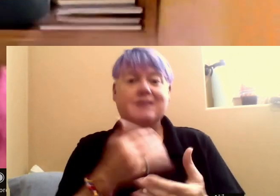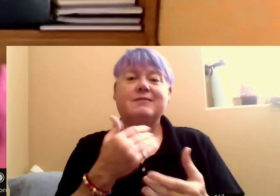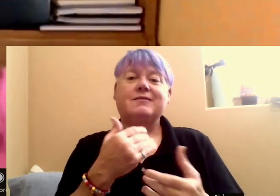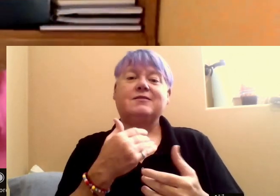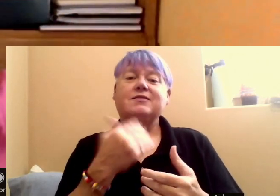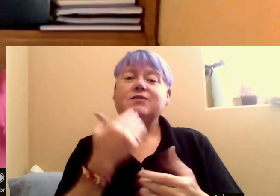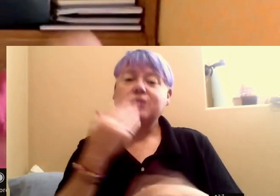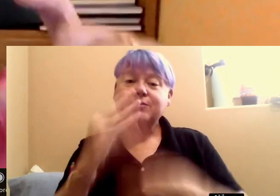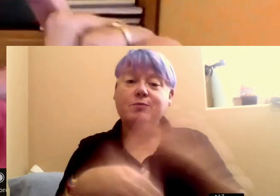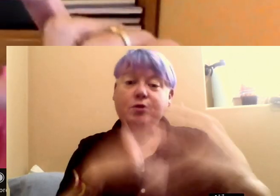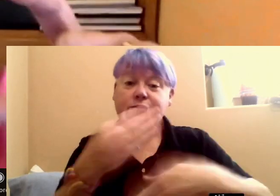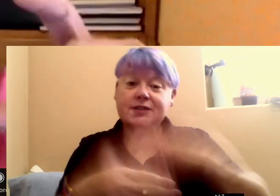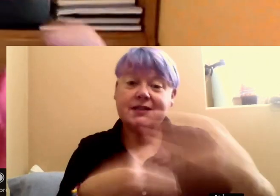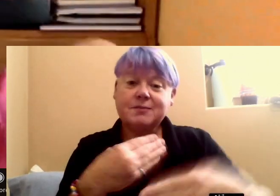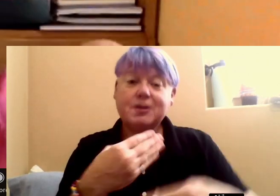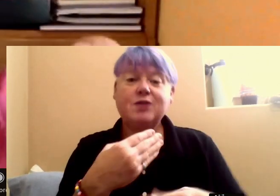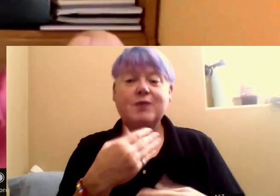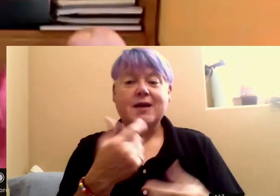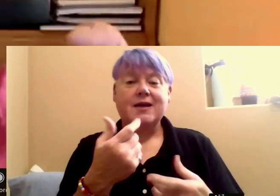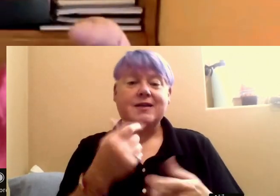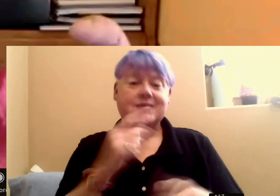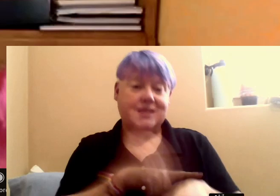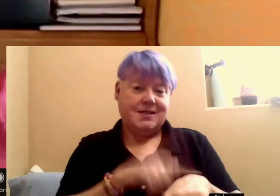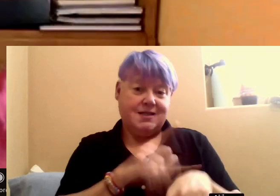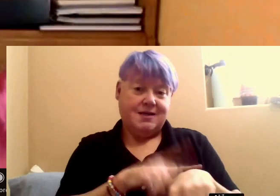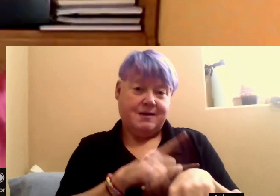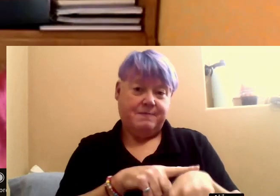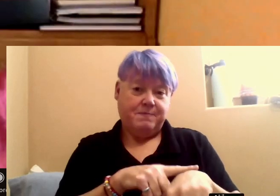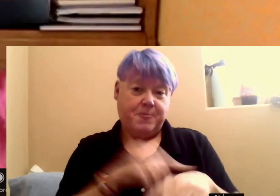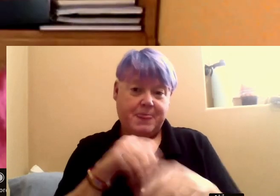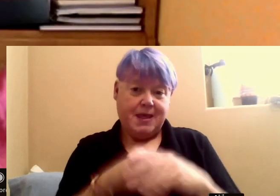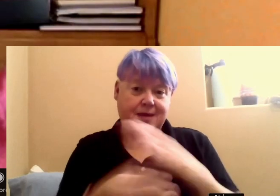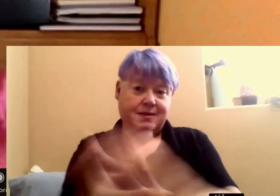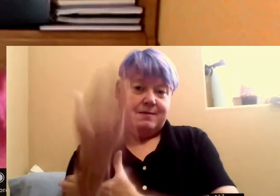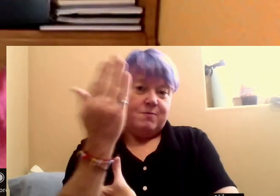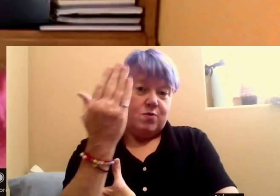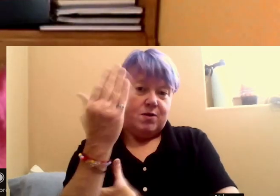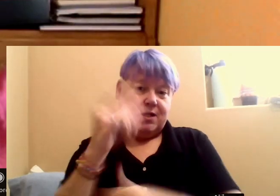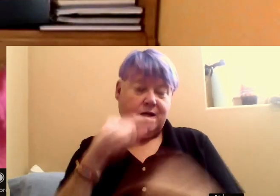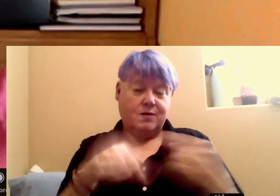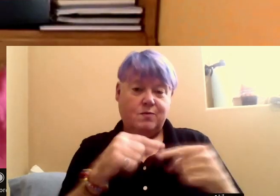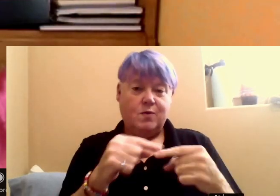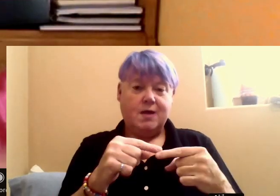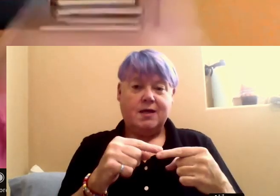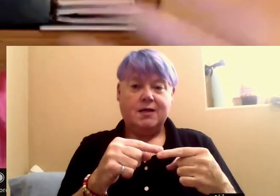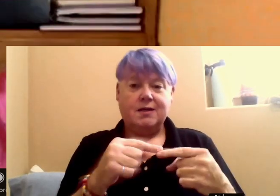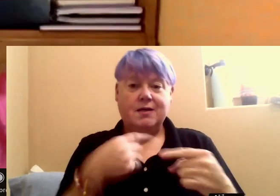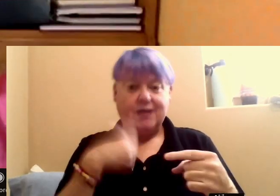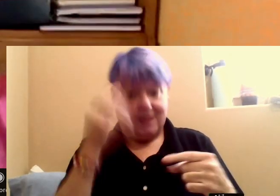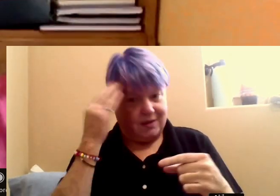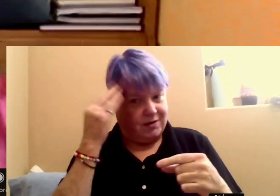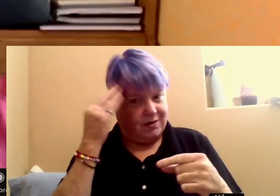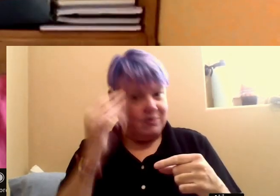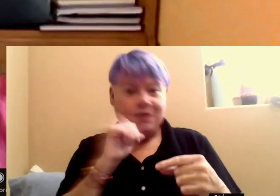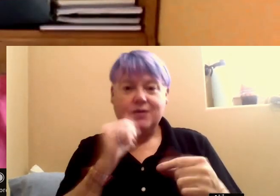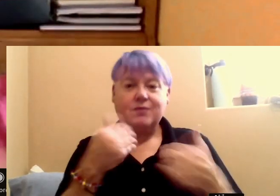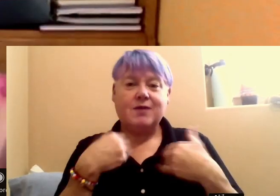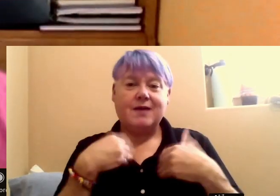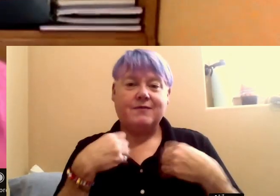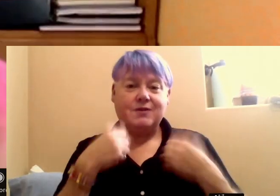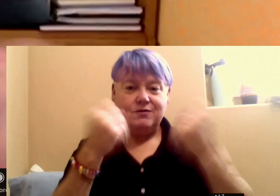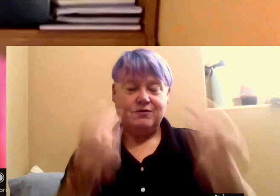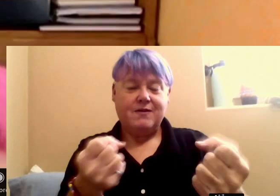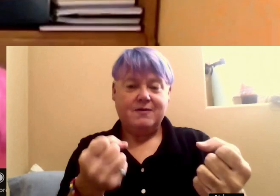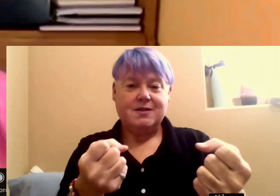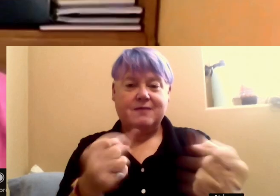to drive yourself to the page. And it's that time in the morning when I know I don't have to drive myself to the page anymore. I'm